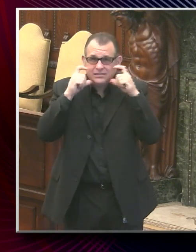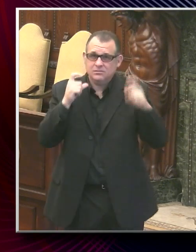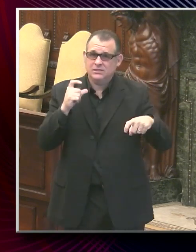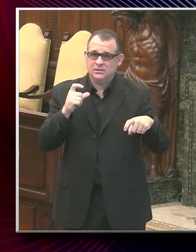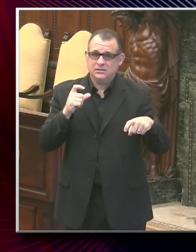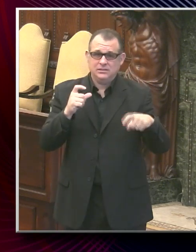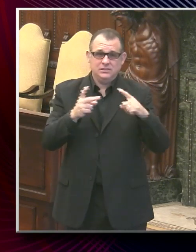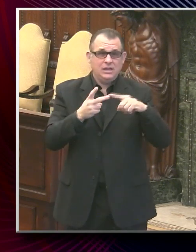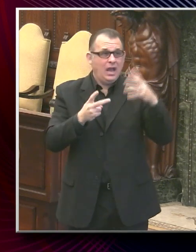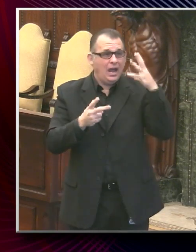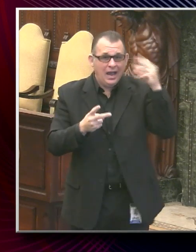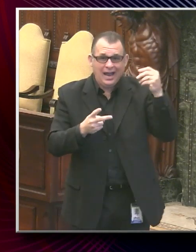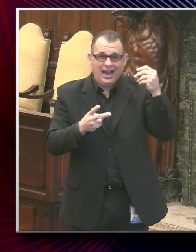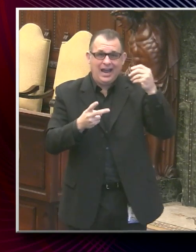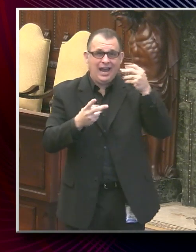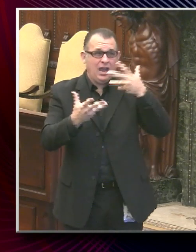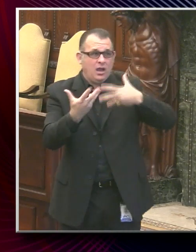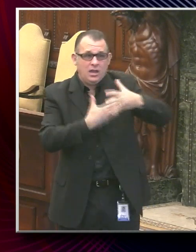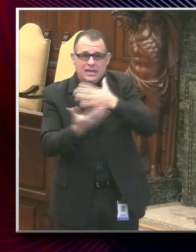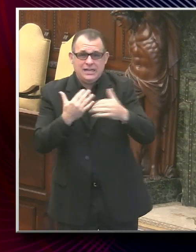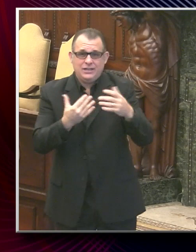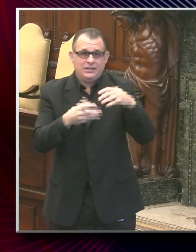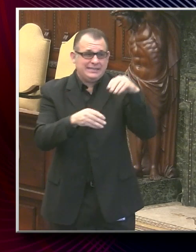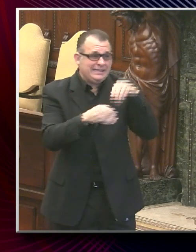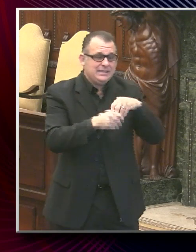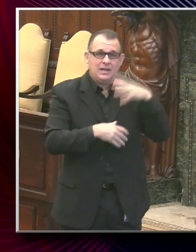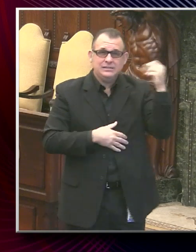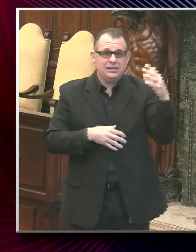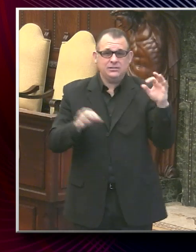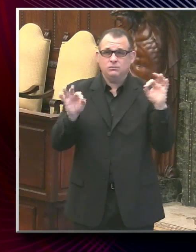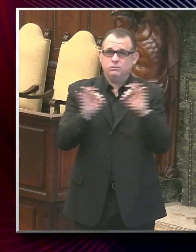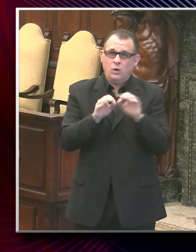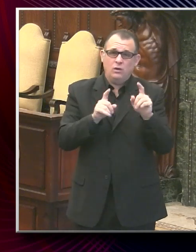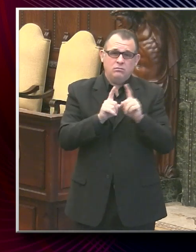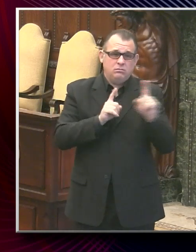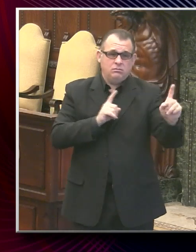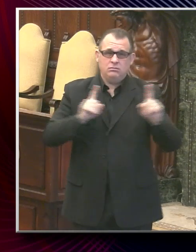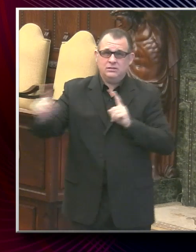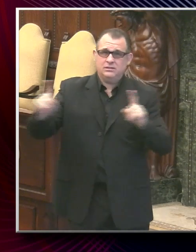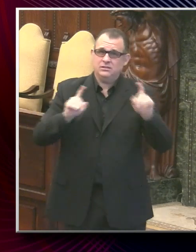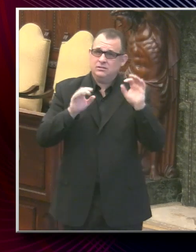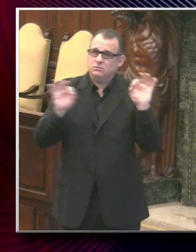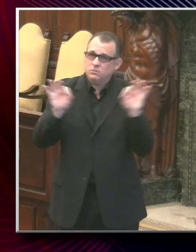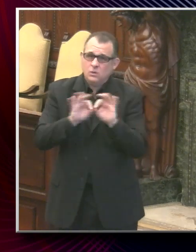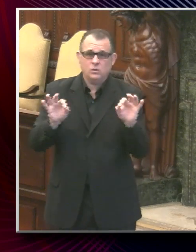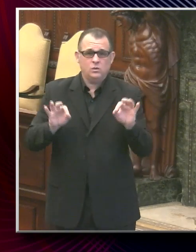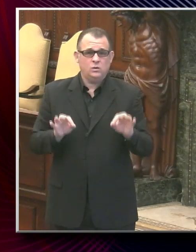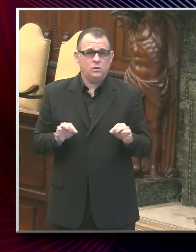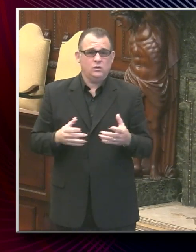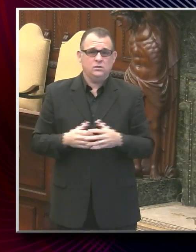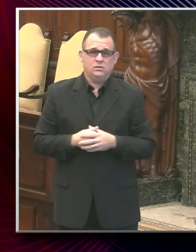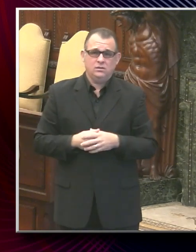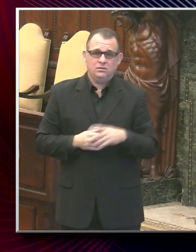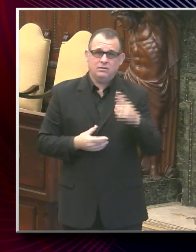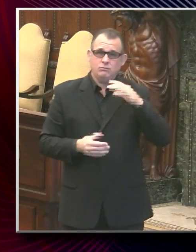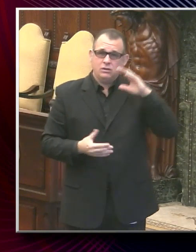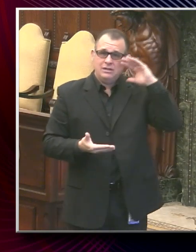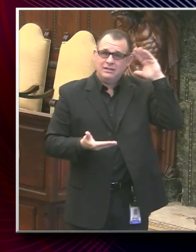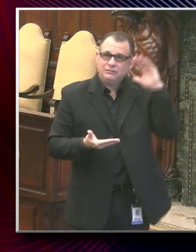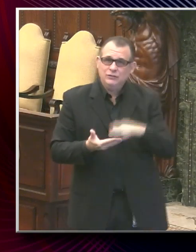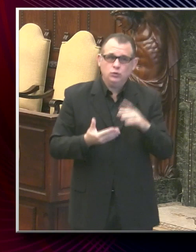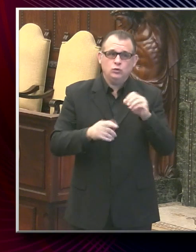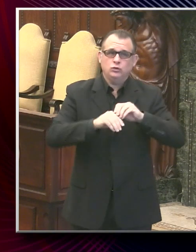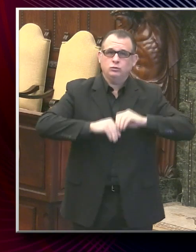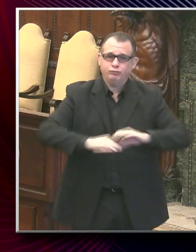people, indoors, outdoors. Distancing, keeping 6 feet away from other people, and reducing crowds. Now, part of reducing